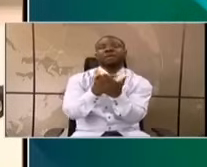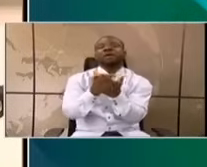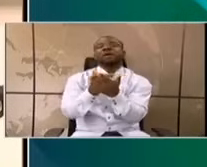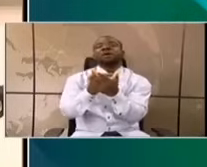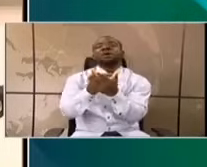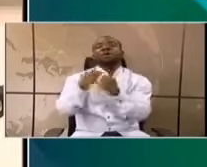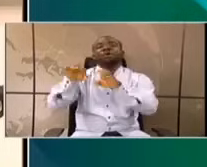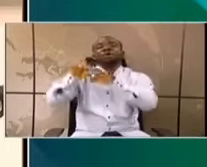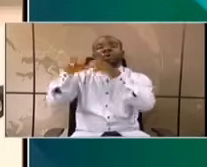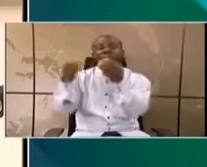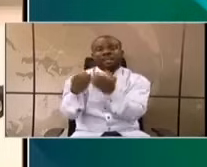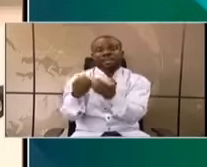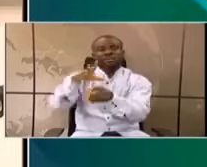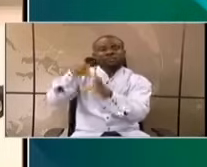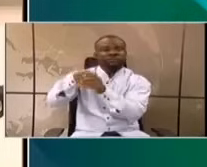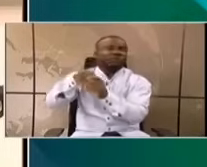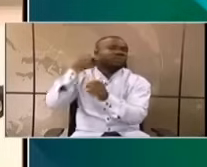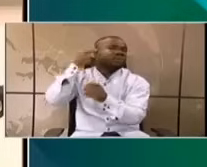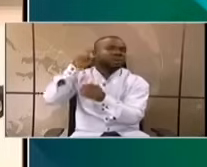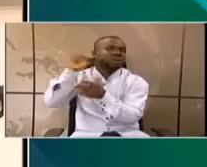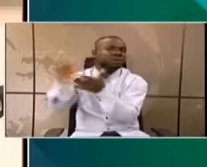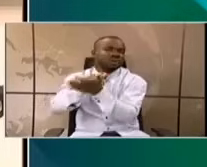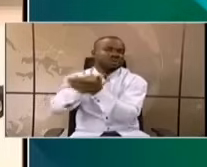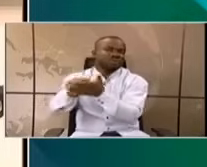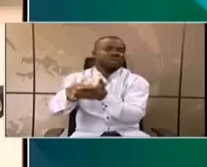na etu Galamsey no.